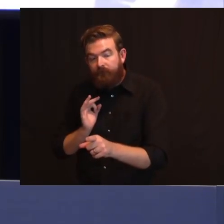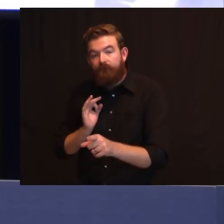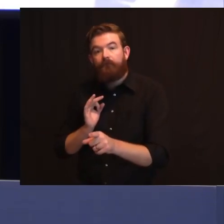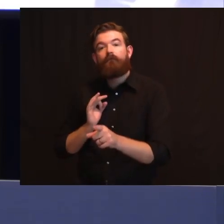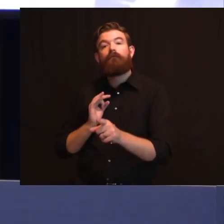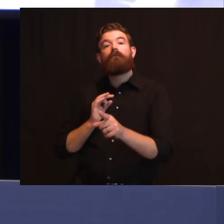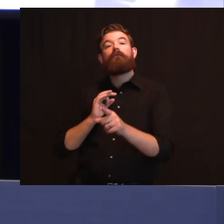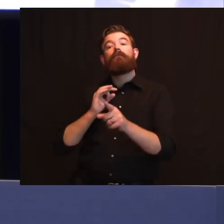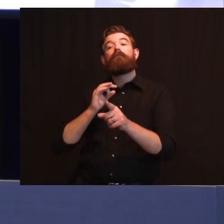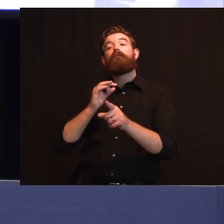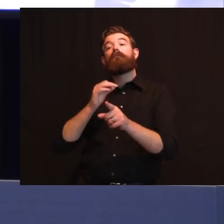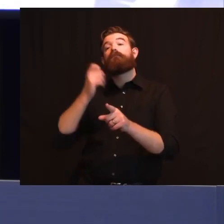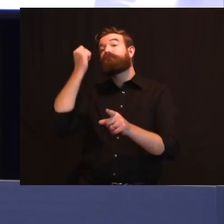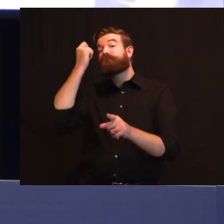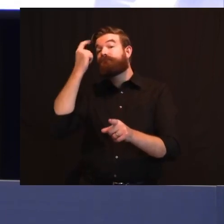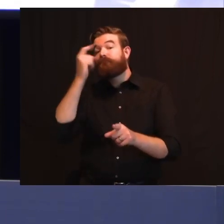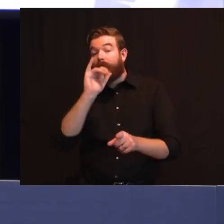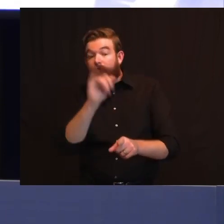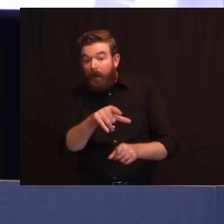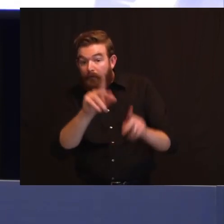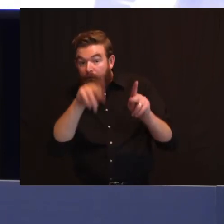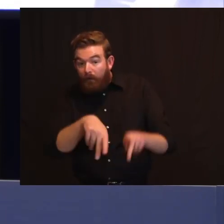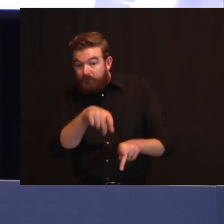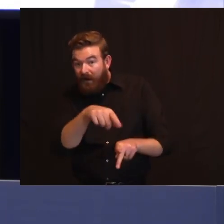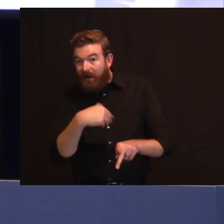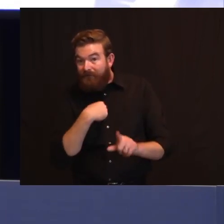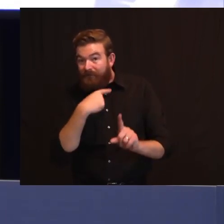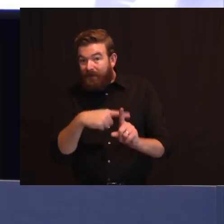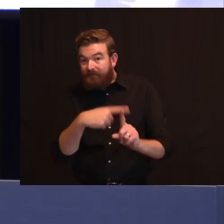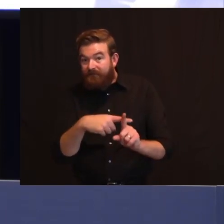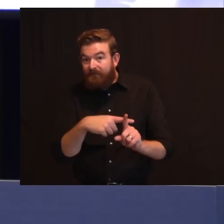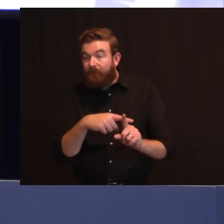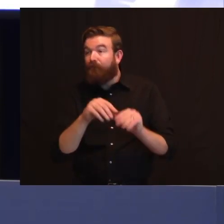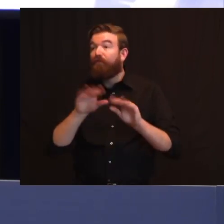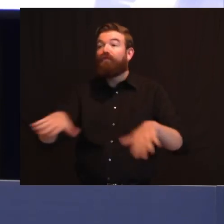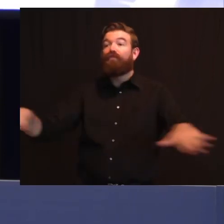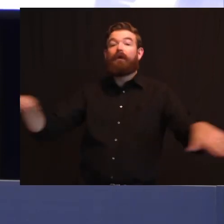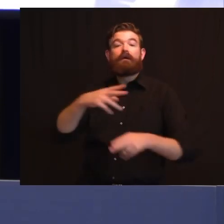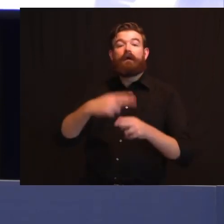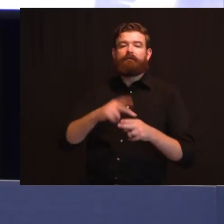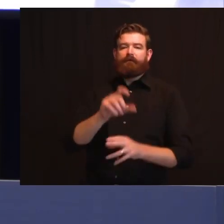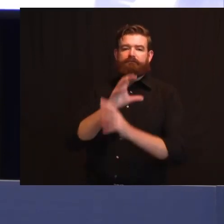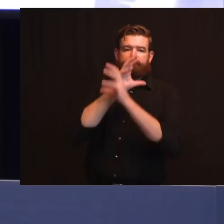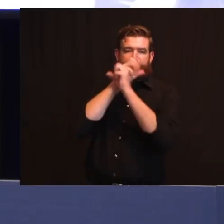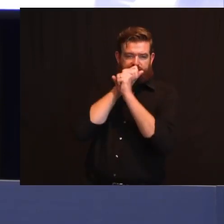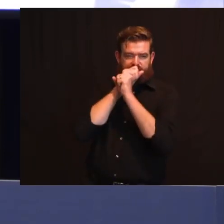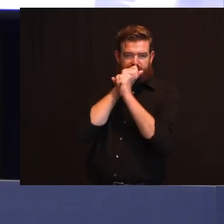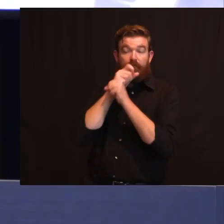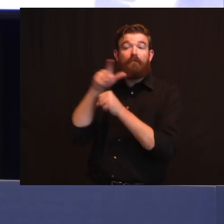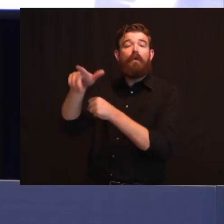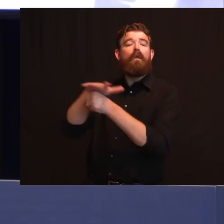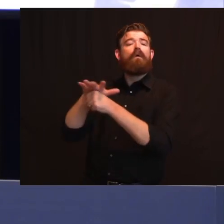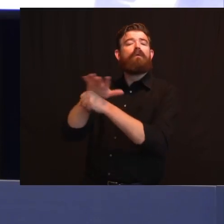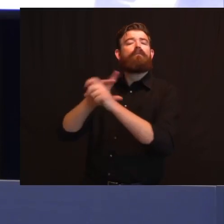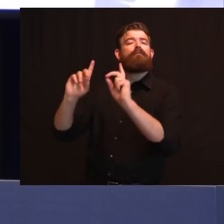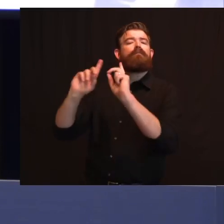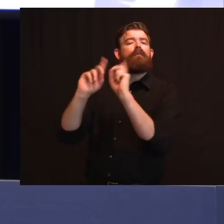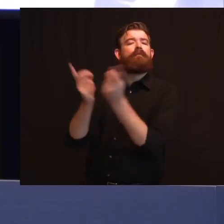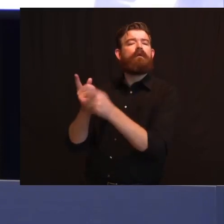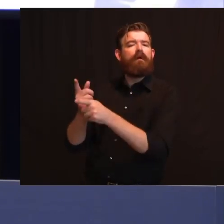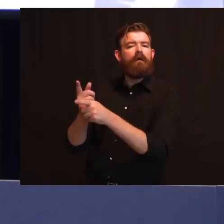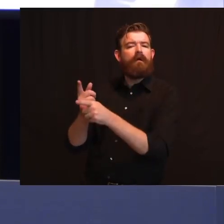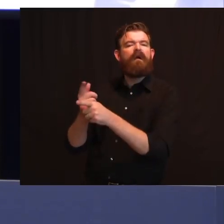positive. The Department of Health's guidance has sample letters that schools can use to contact parents when someone at the school has